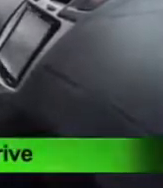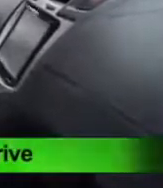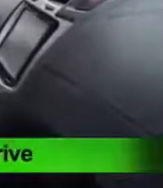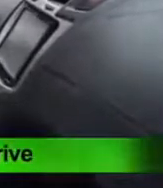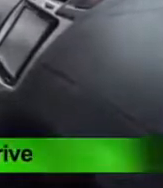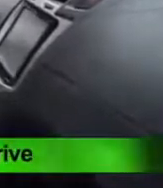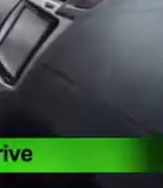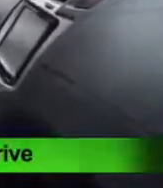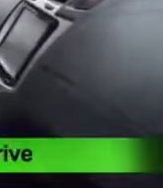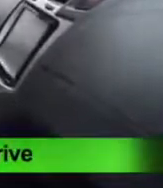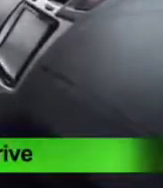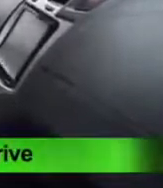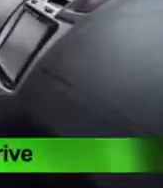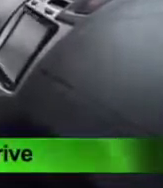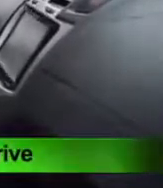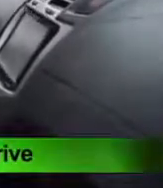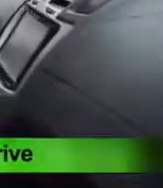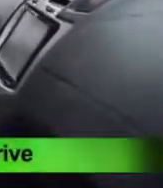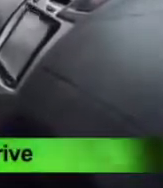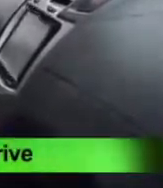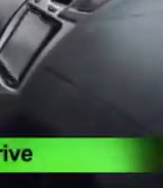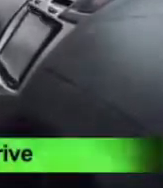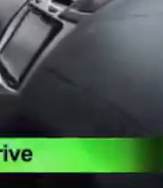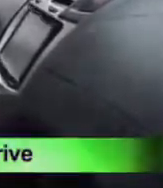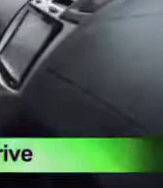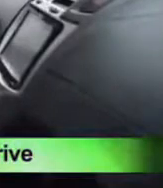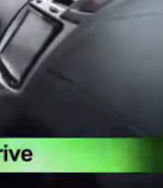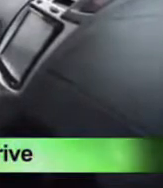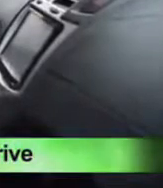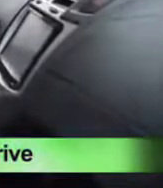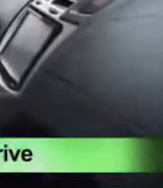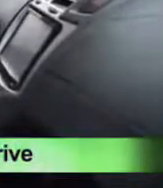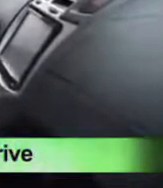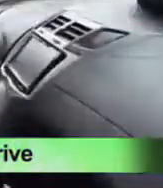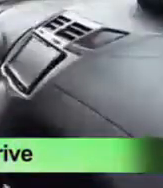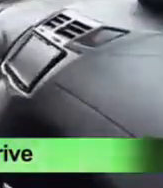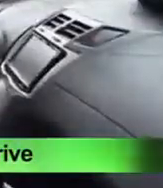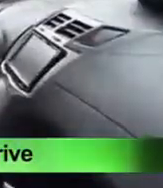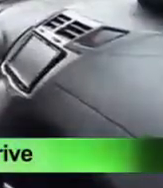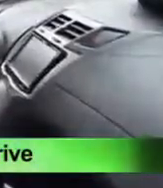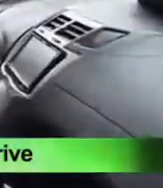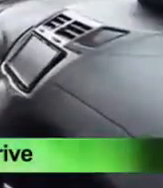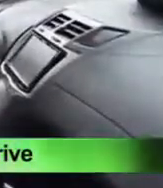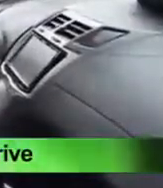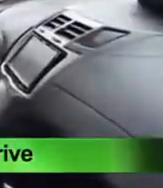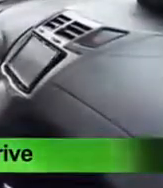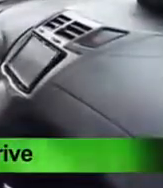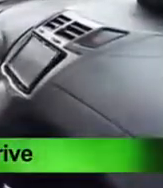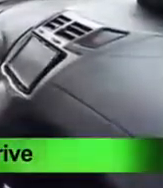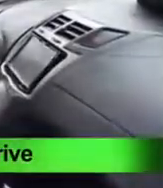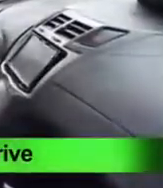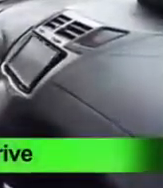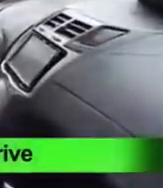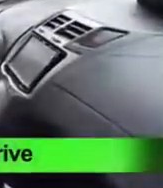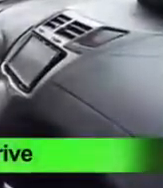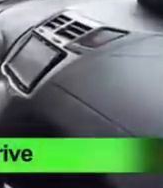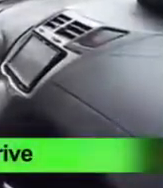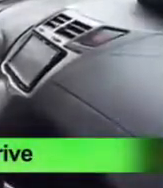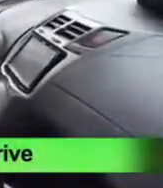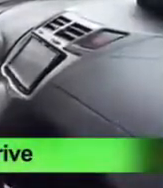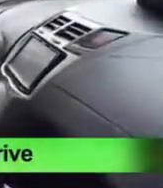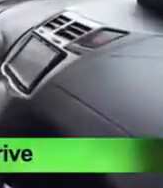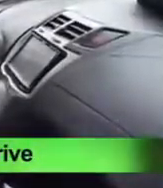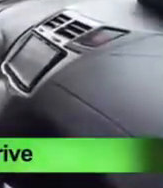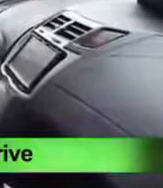distracted because distractions cause crashes. Some of these distractions include arguing with a passenger.